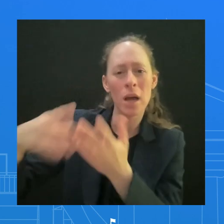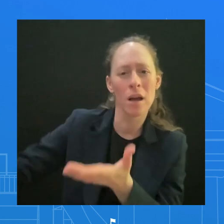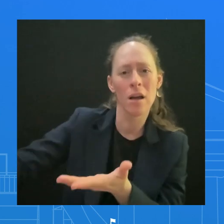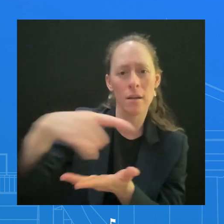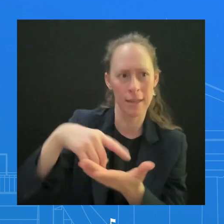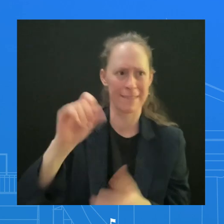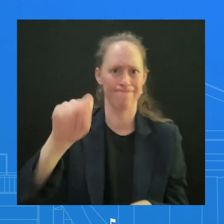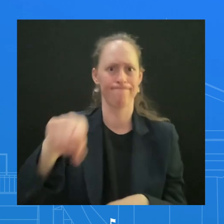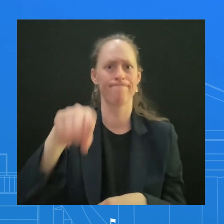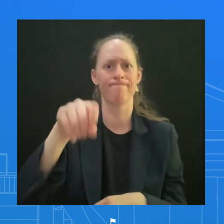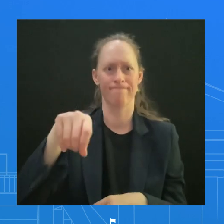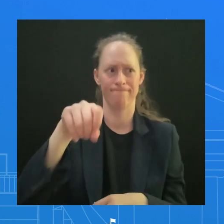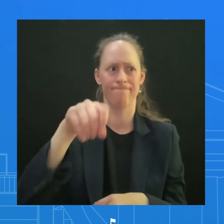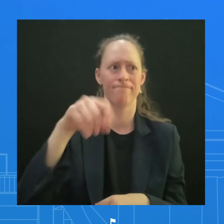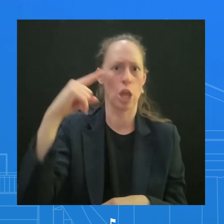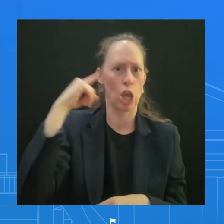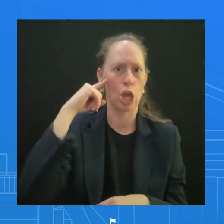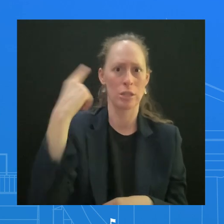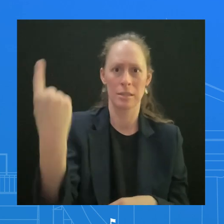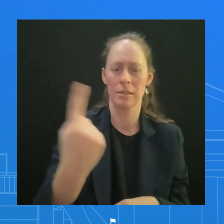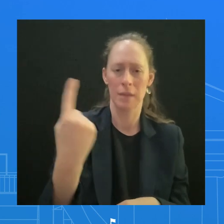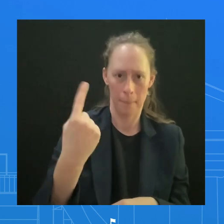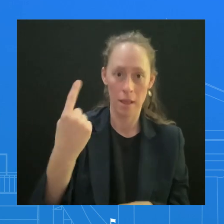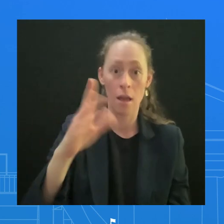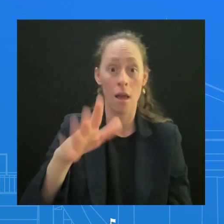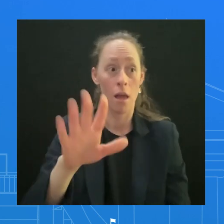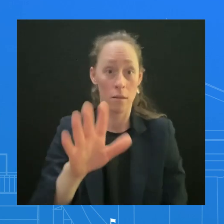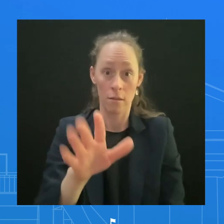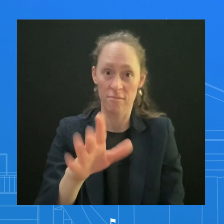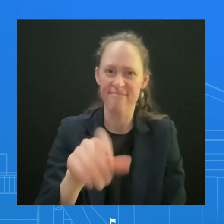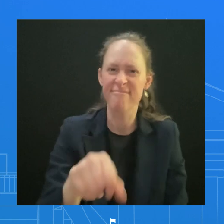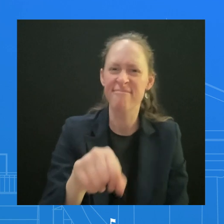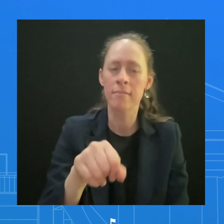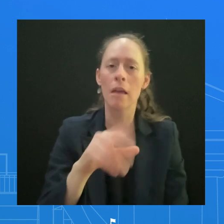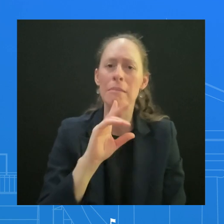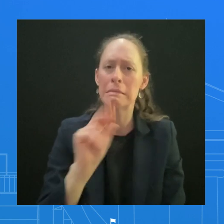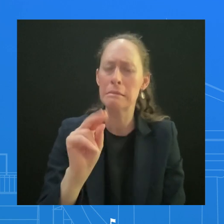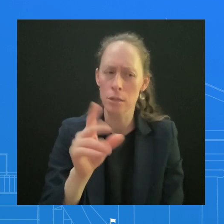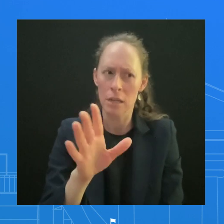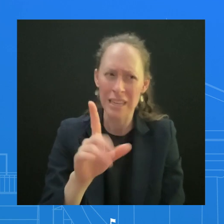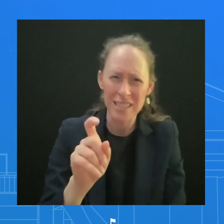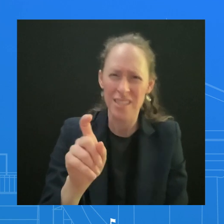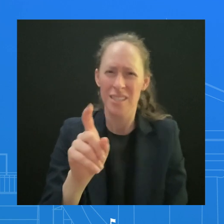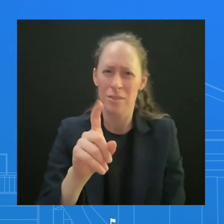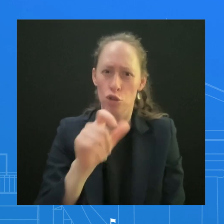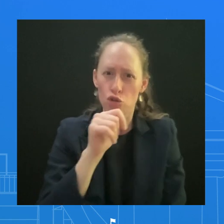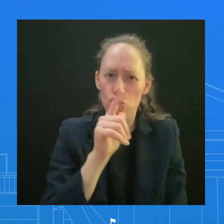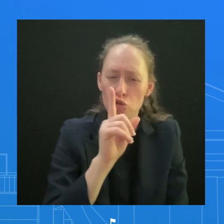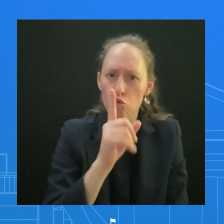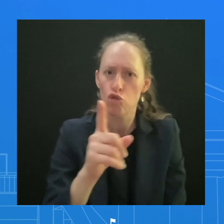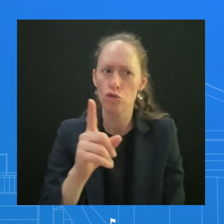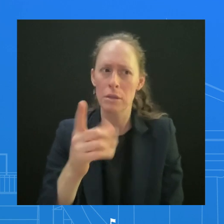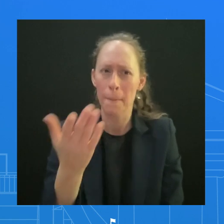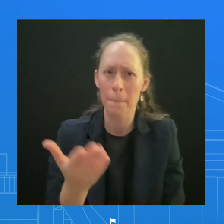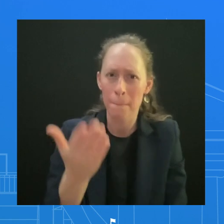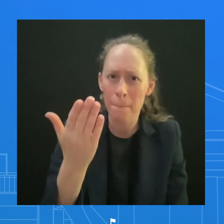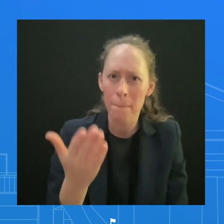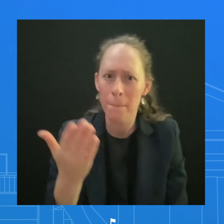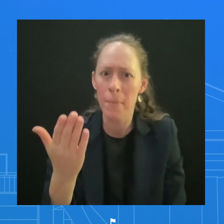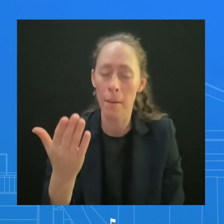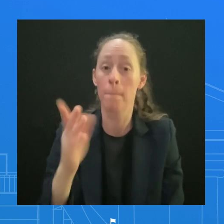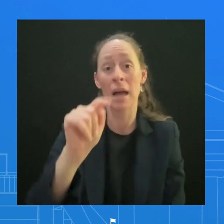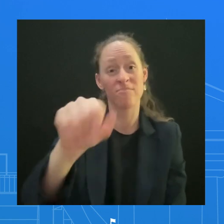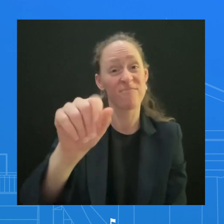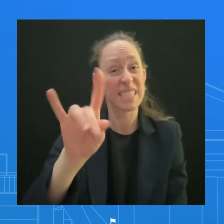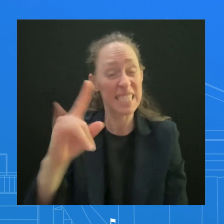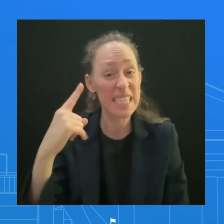But they were also quick to make clear that they couldn't be definitive about what that data